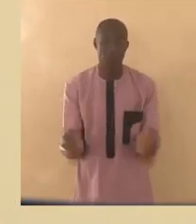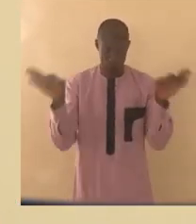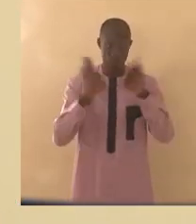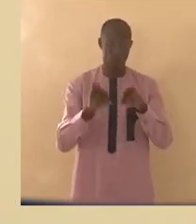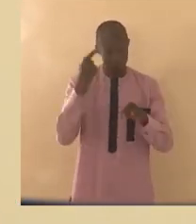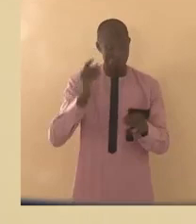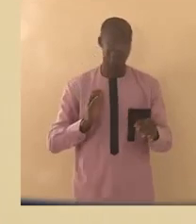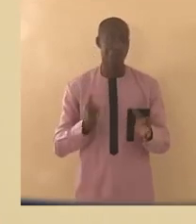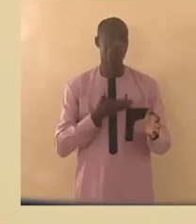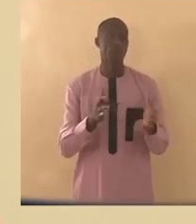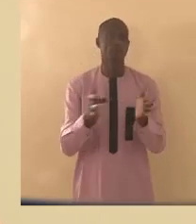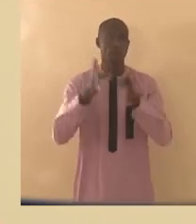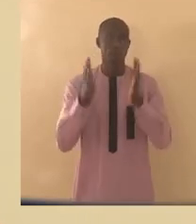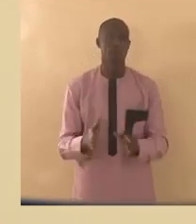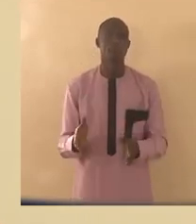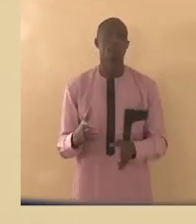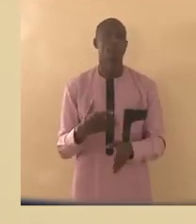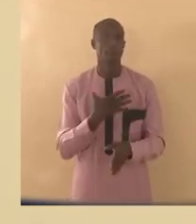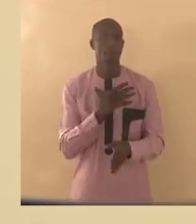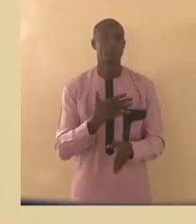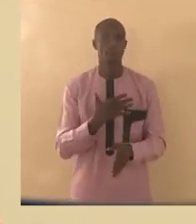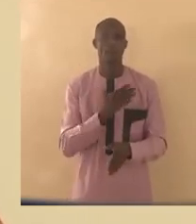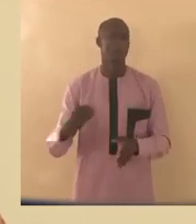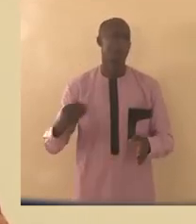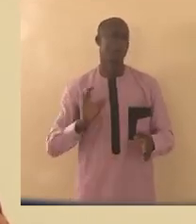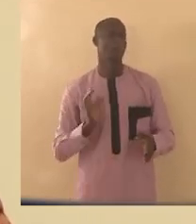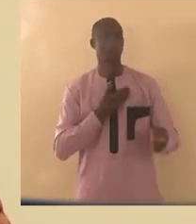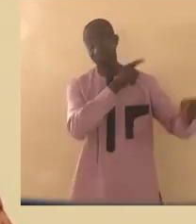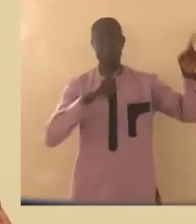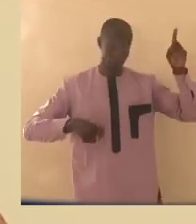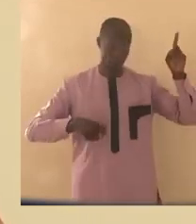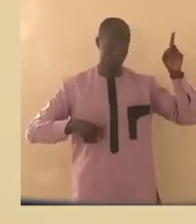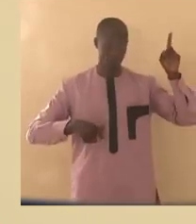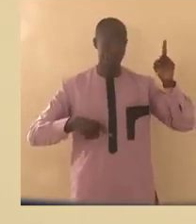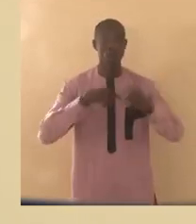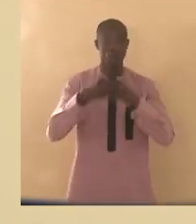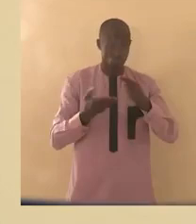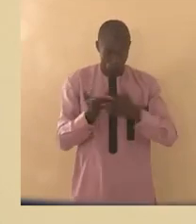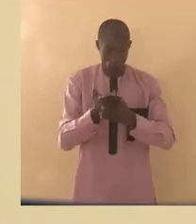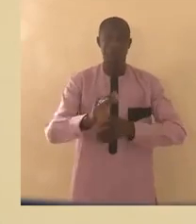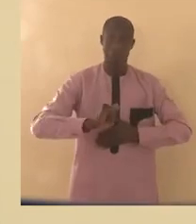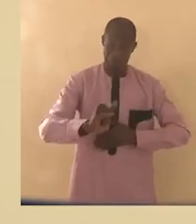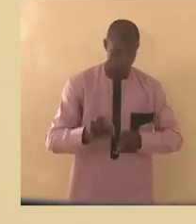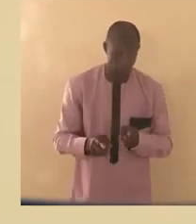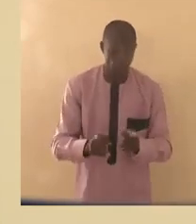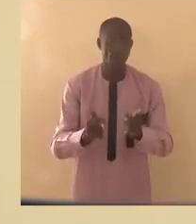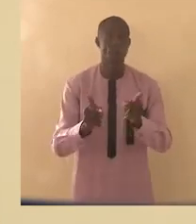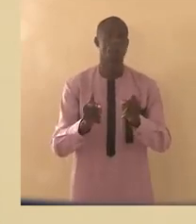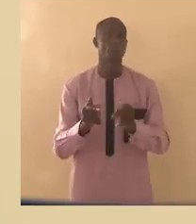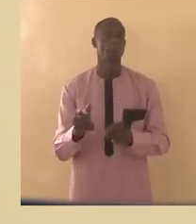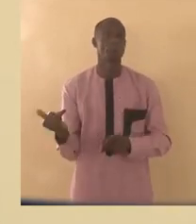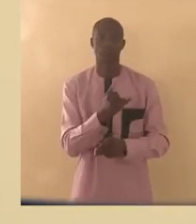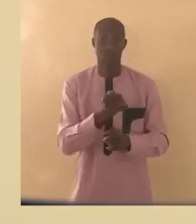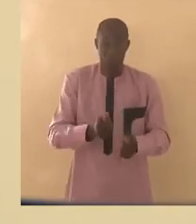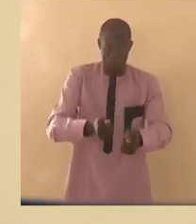for Christians. And of course, our blessed Lord himself went through the same path. And even